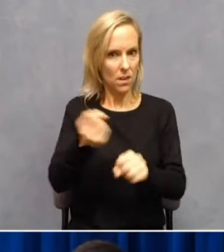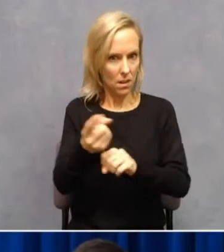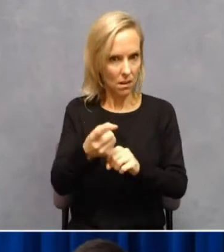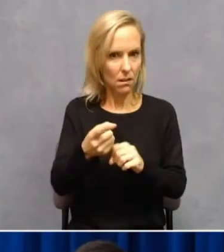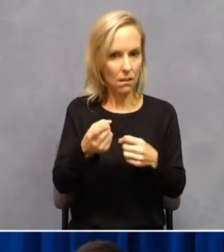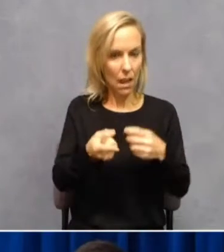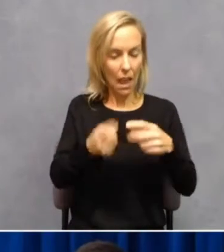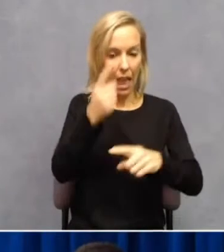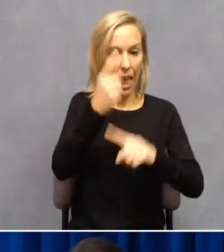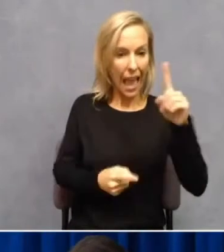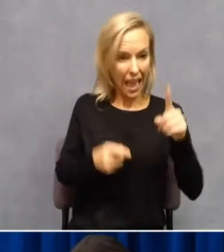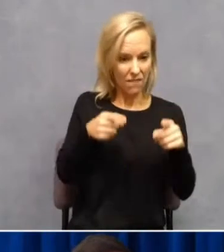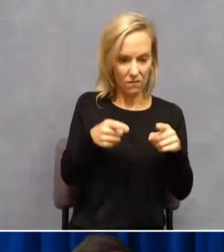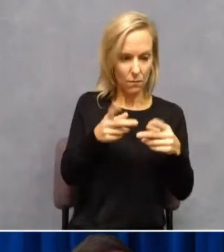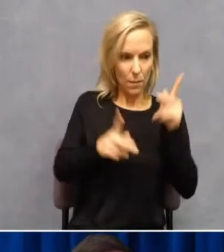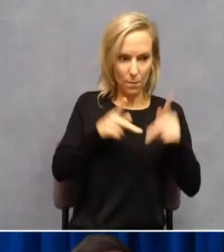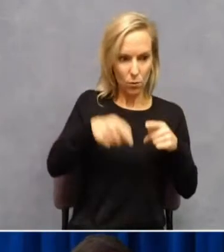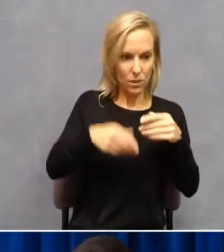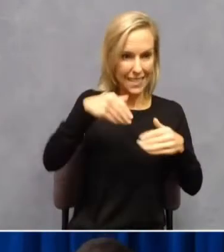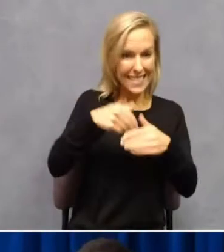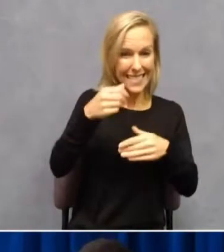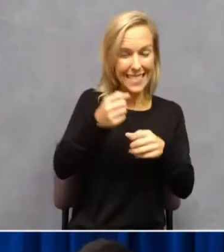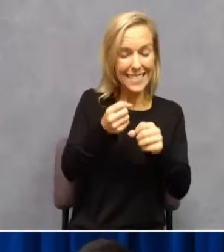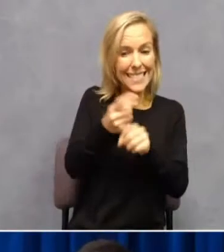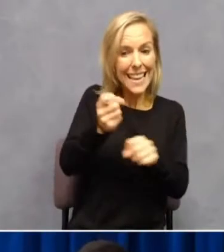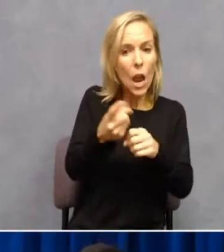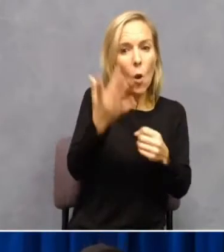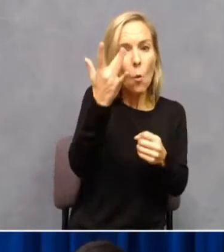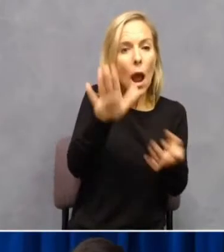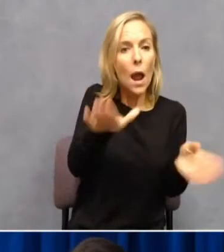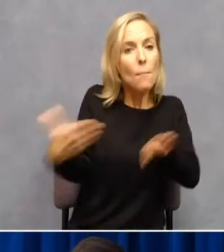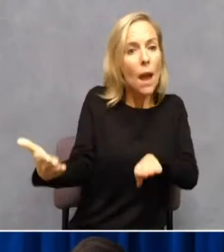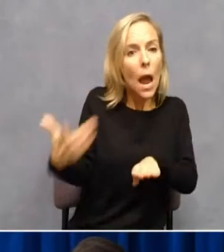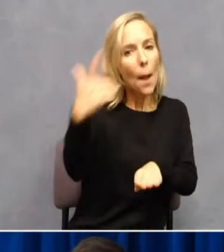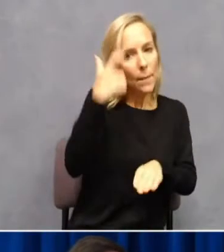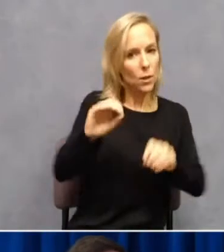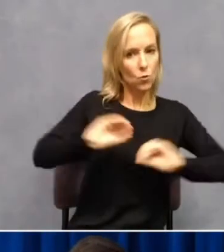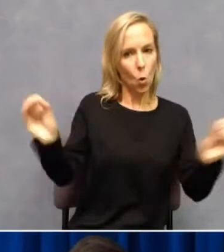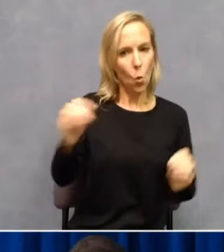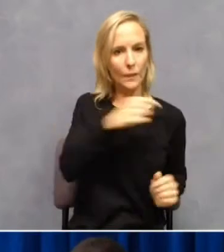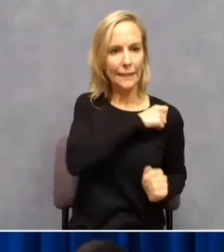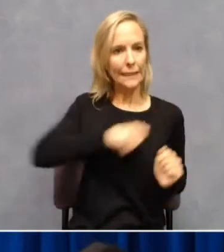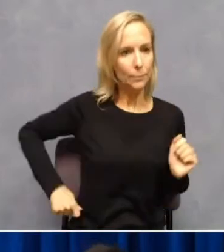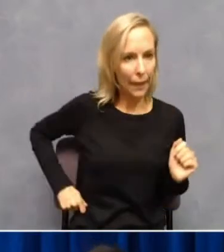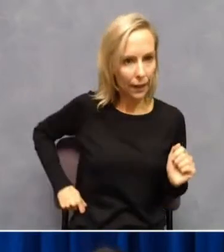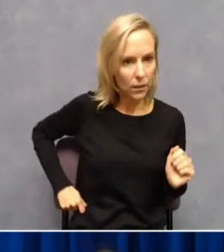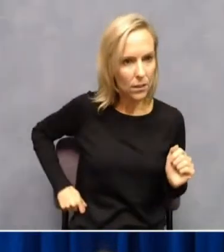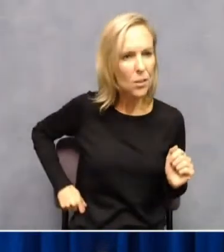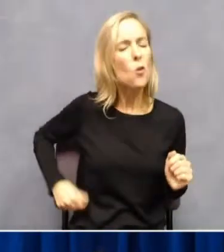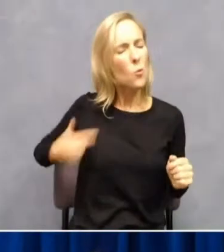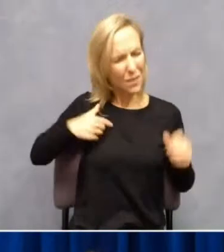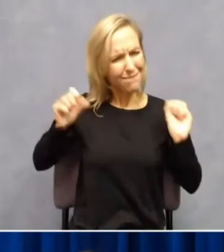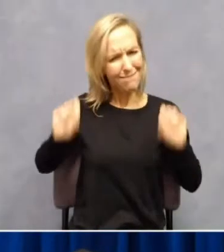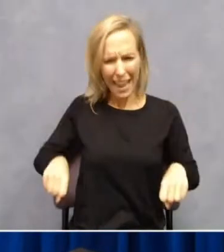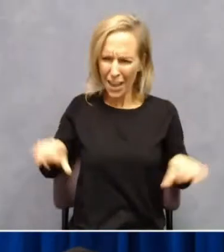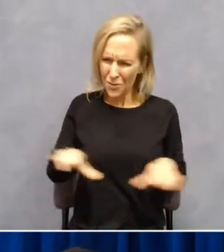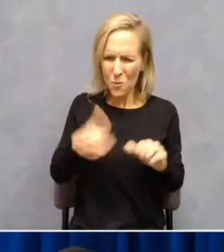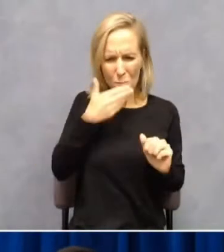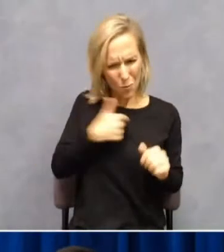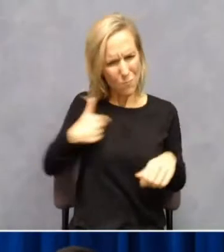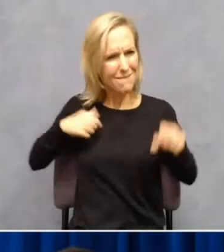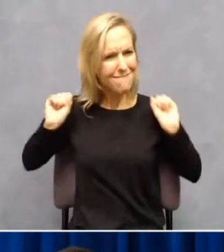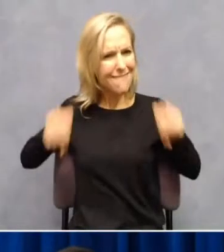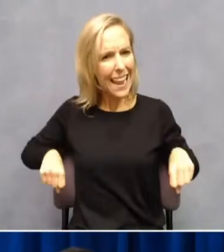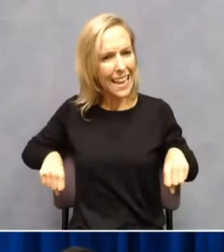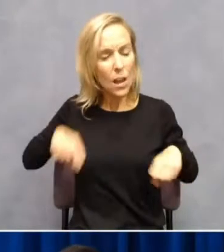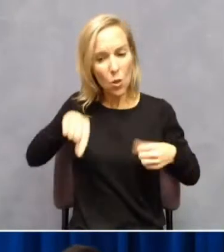Kentucky each year were not wearing a seatbelt. We need to do better, and we can. All this week, you're going to be